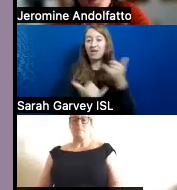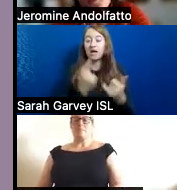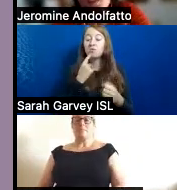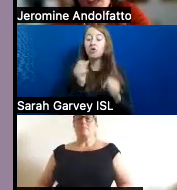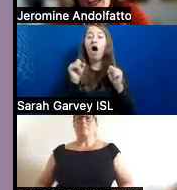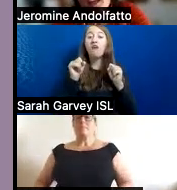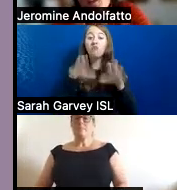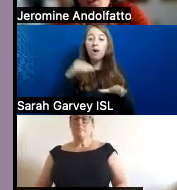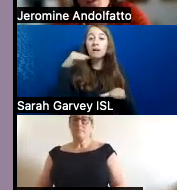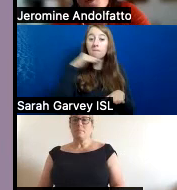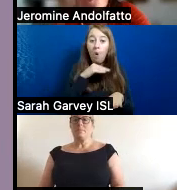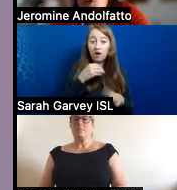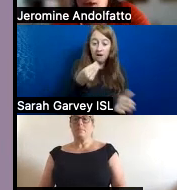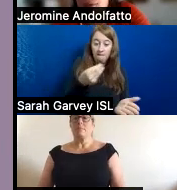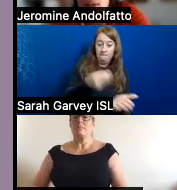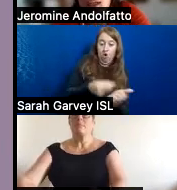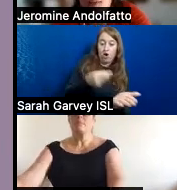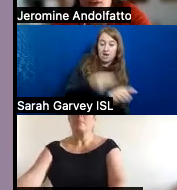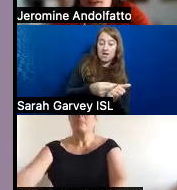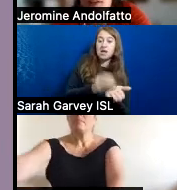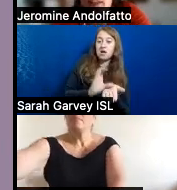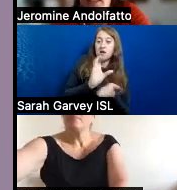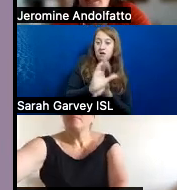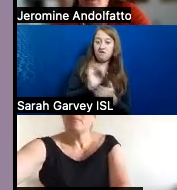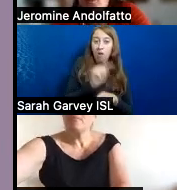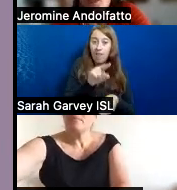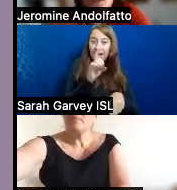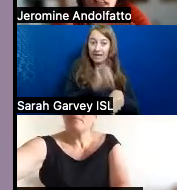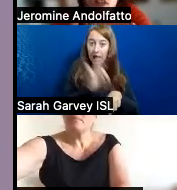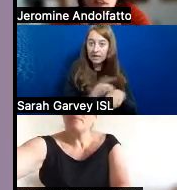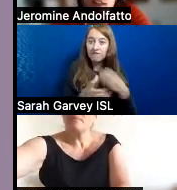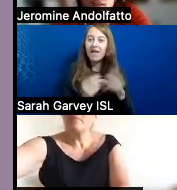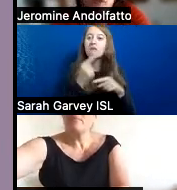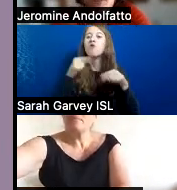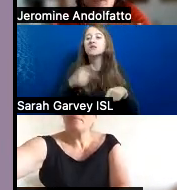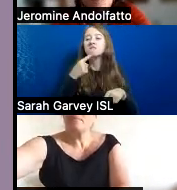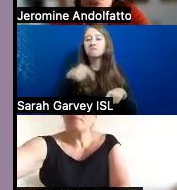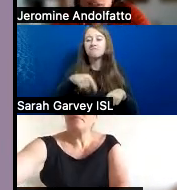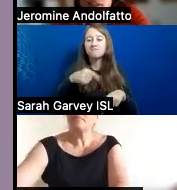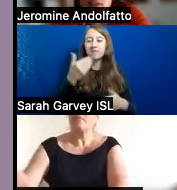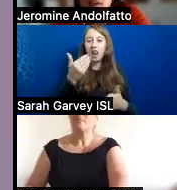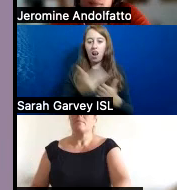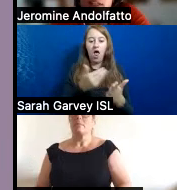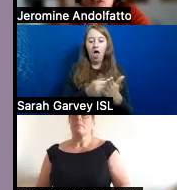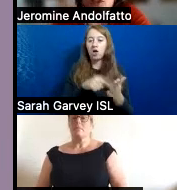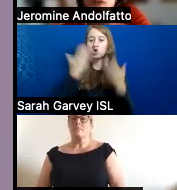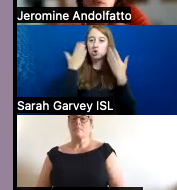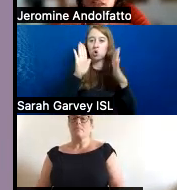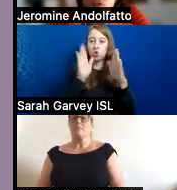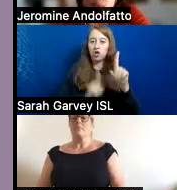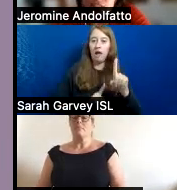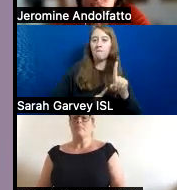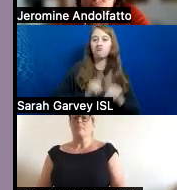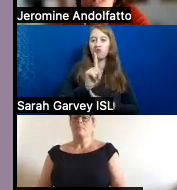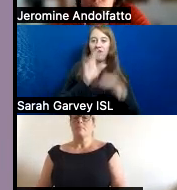and a follow-up, but this is a legislation that was an improvement linked to the